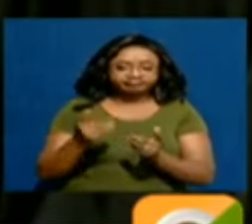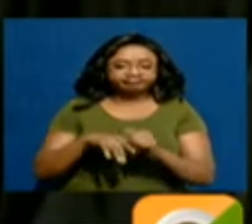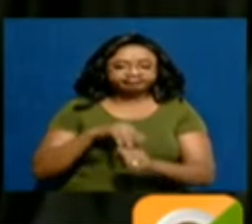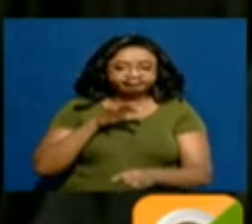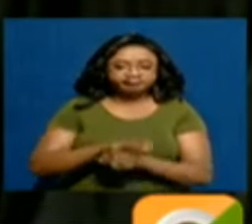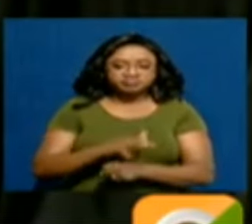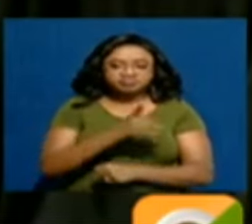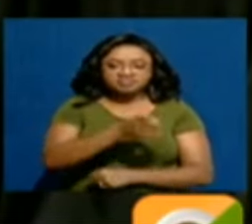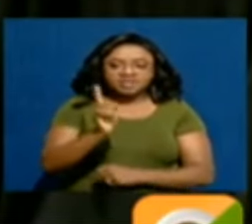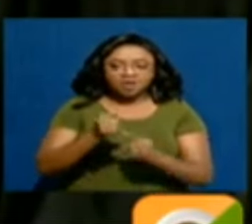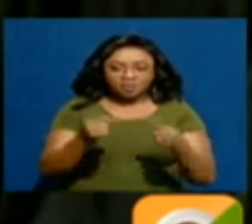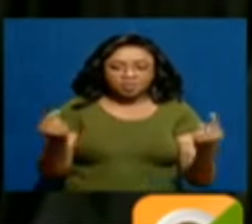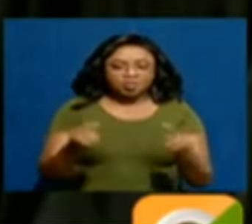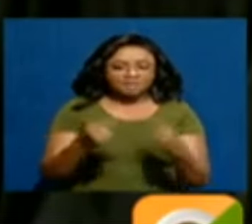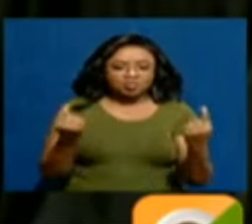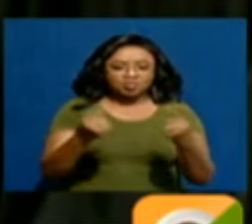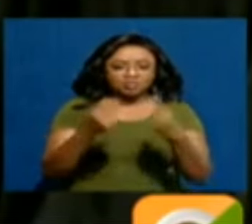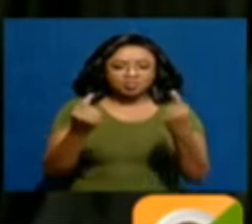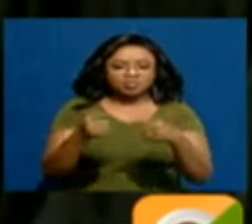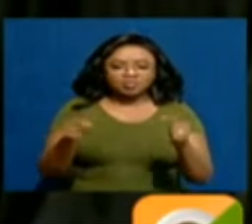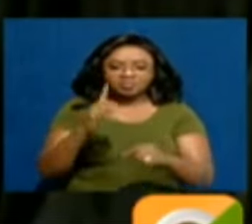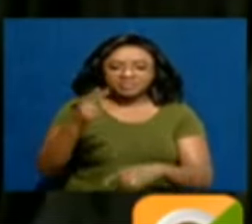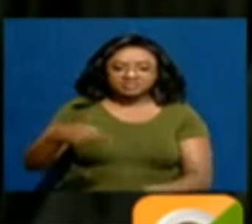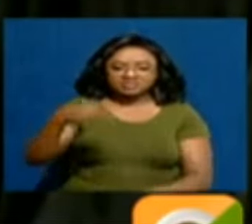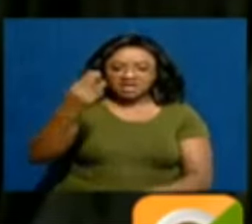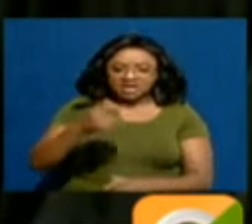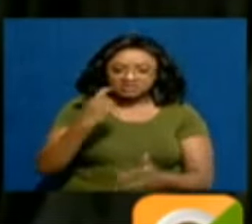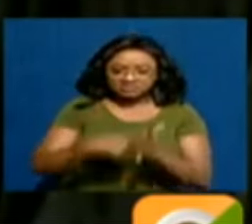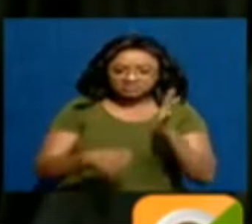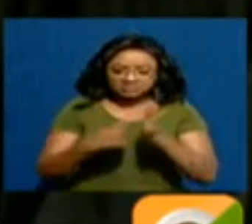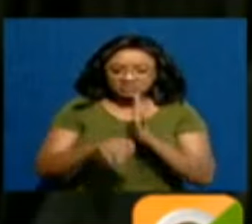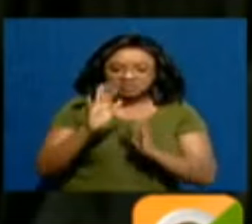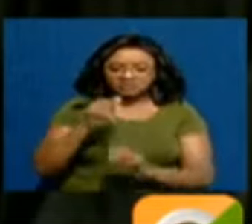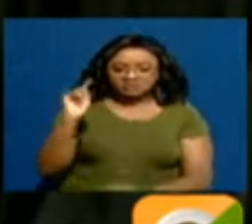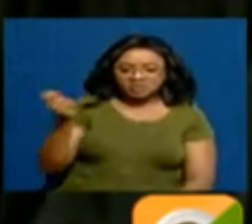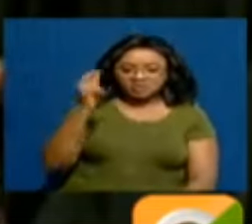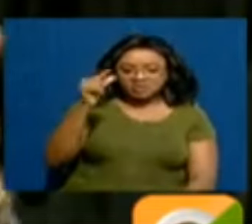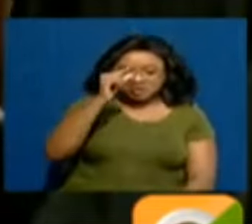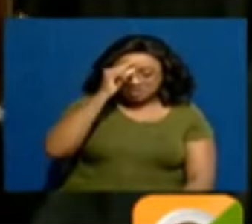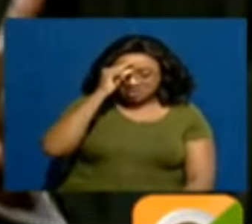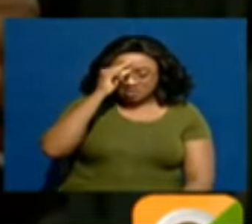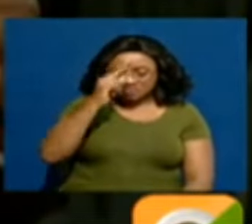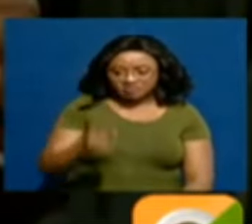these high taxes, the punitive taxes of the Kenya Kwanza government.